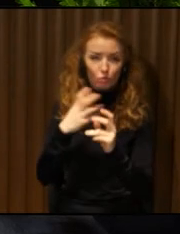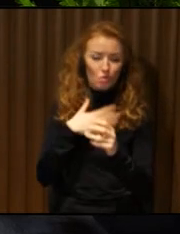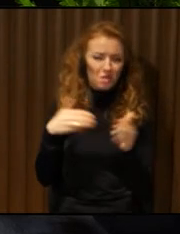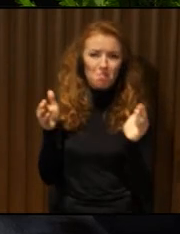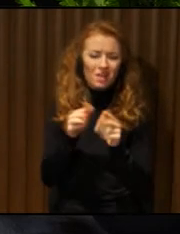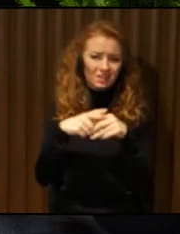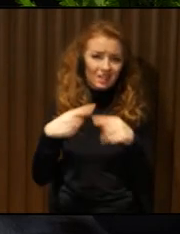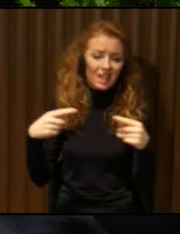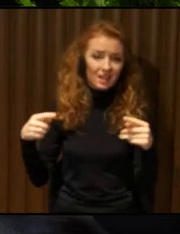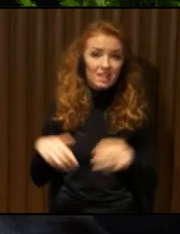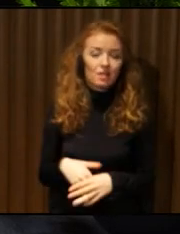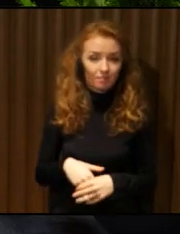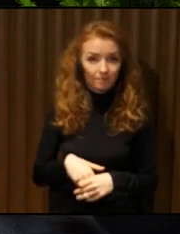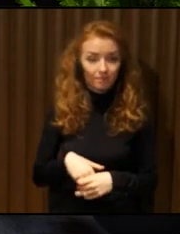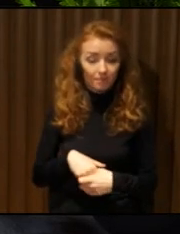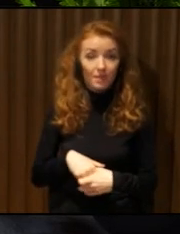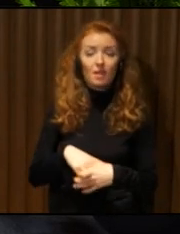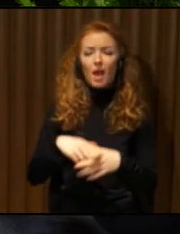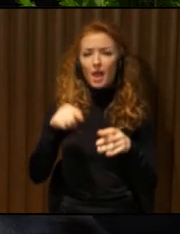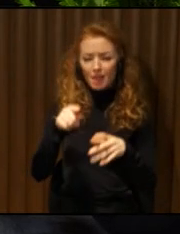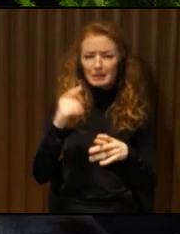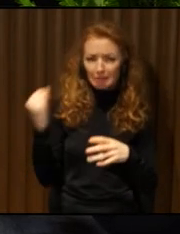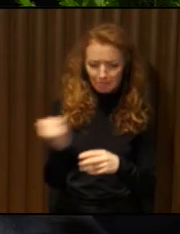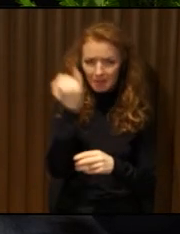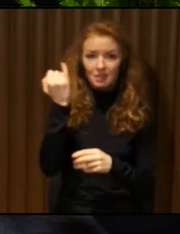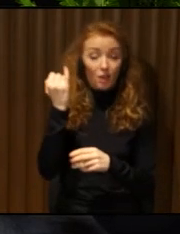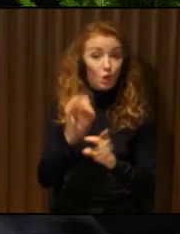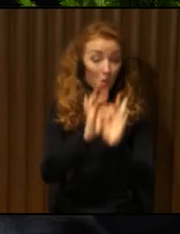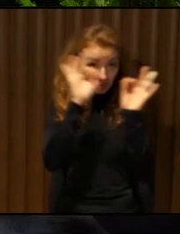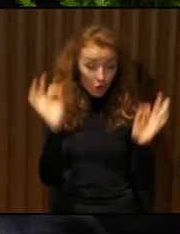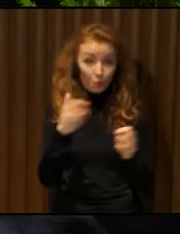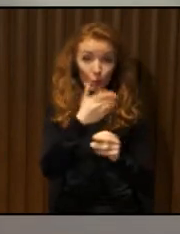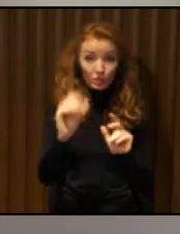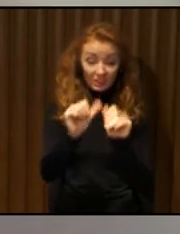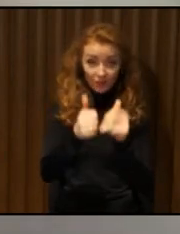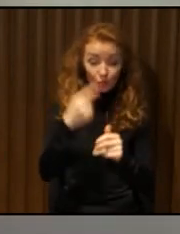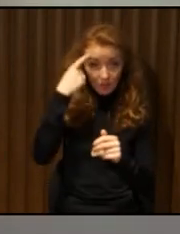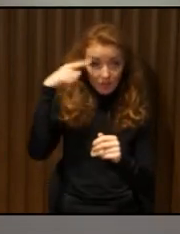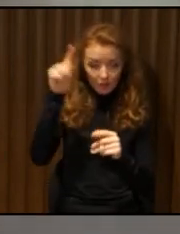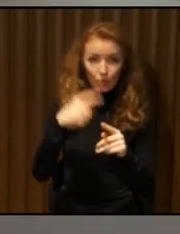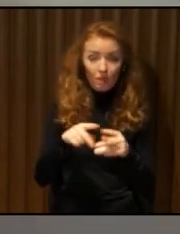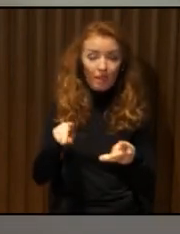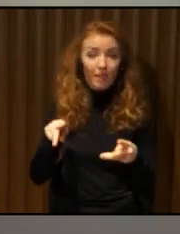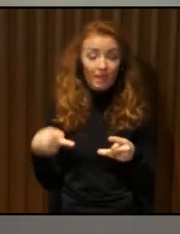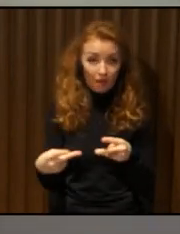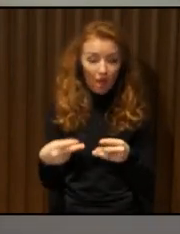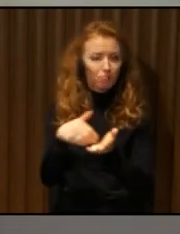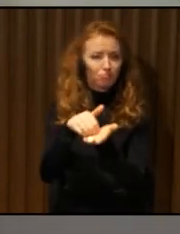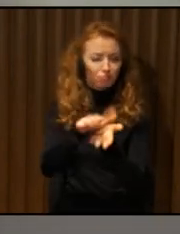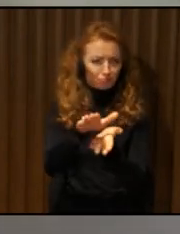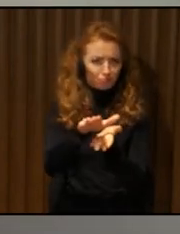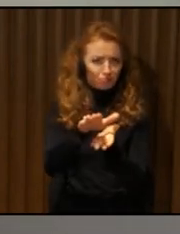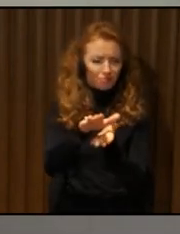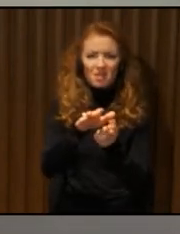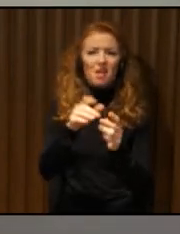you developed idea, which was refused by IKEA at the very first, so not in the right time. Okay. So what? Oh, even